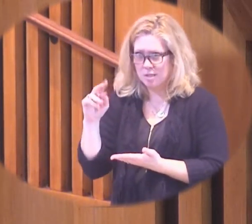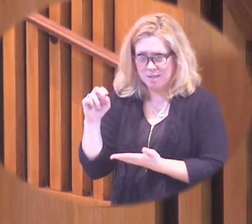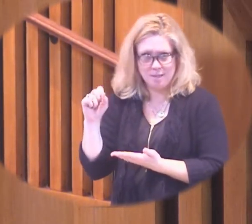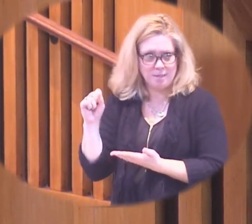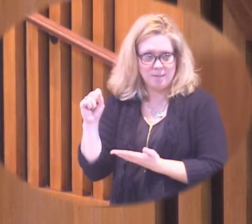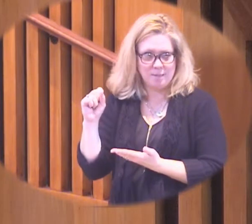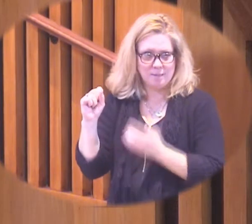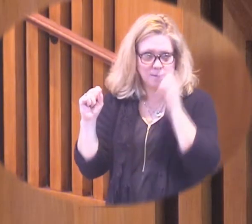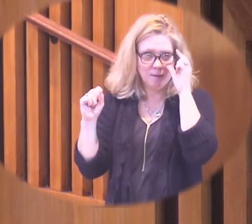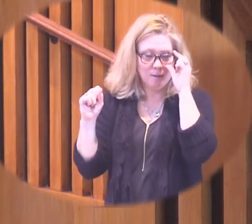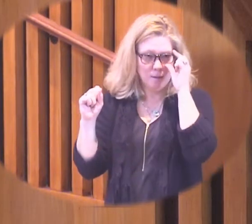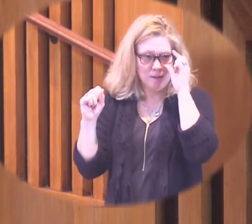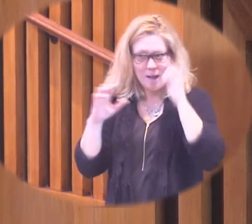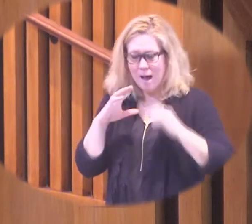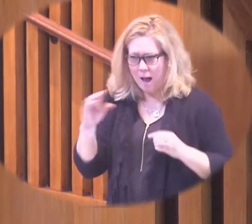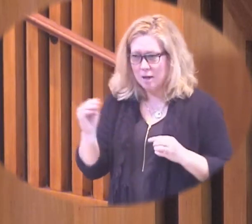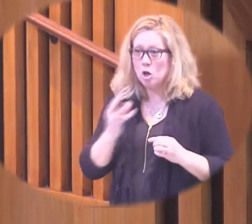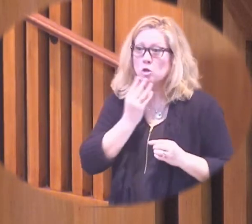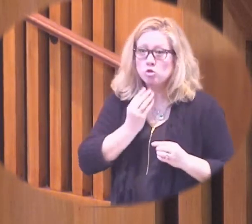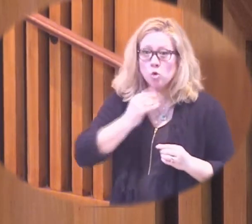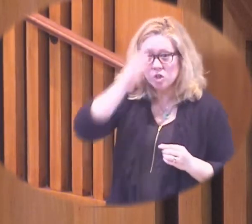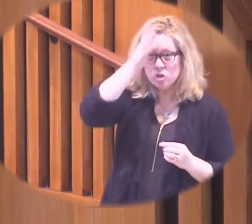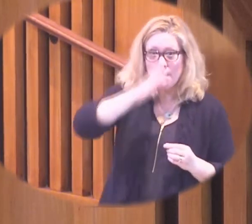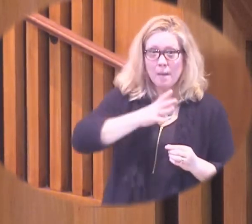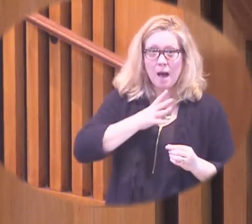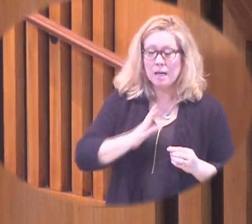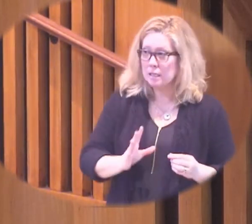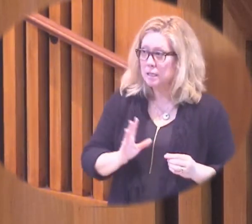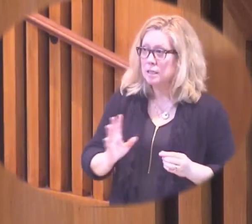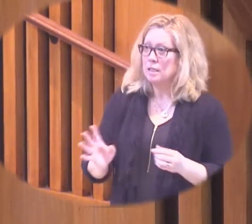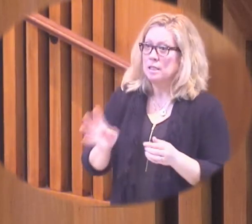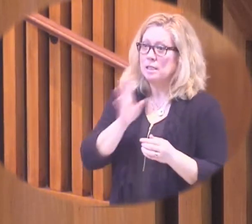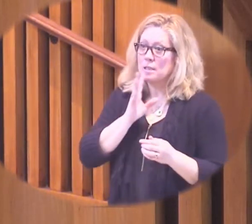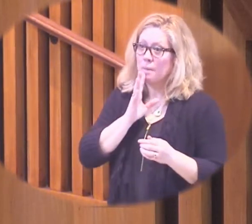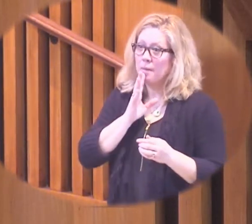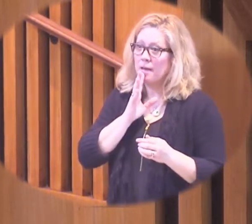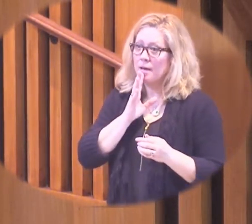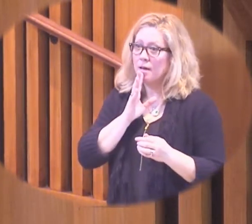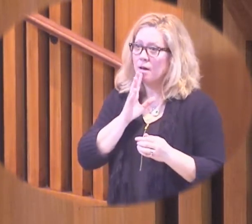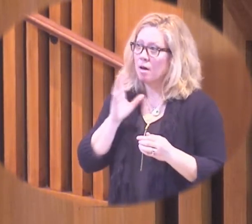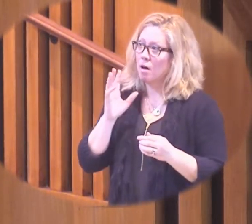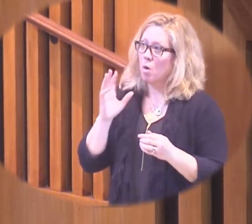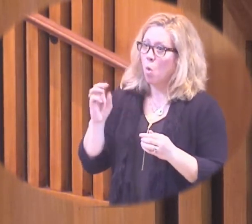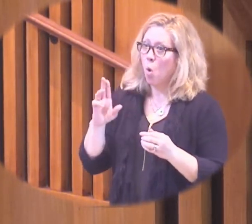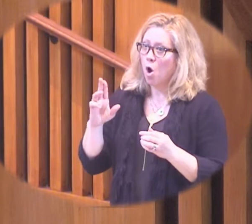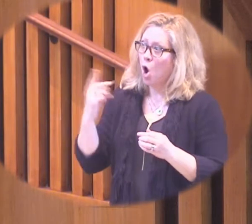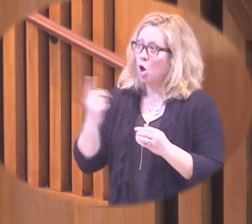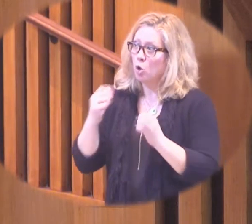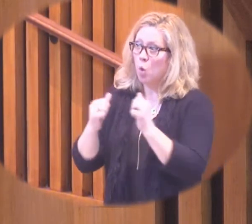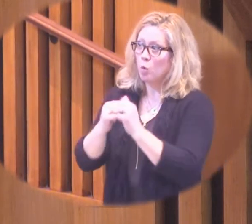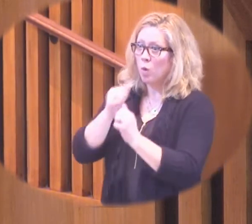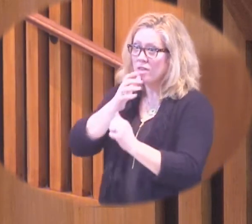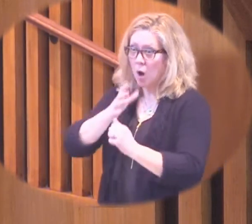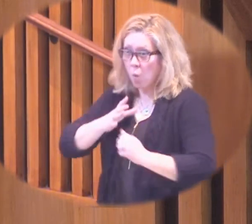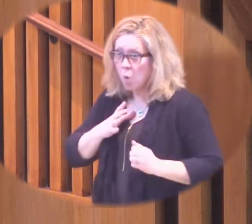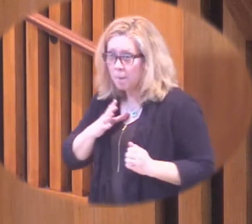and certainly a Jewish man would never be seen alone with a